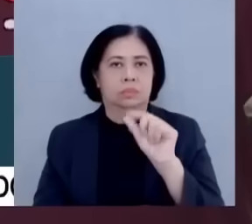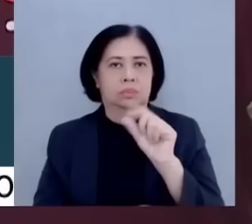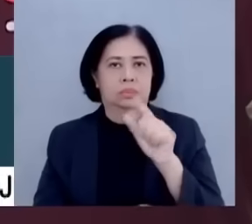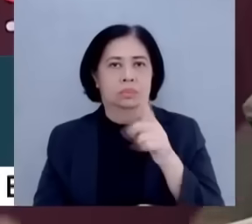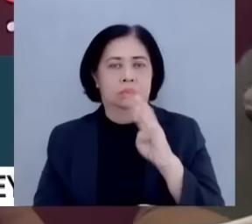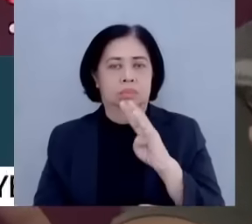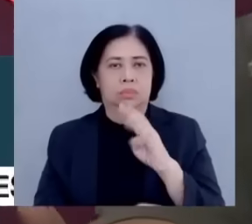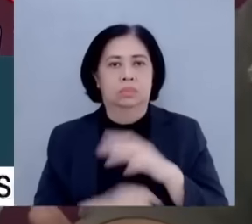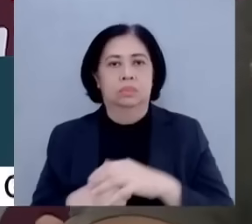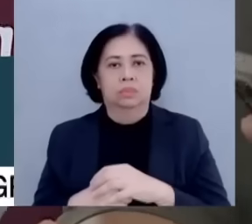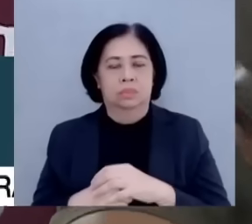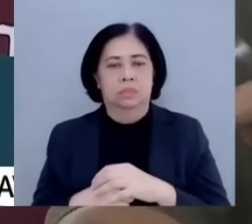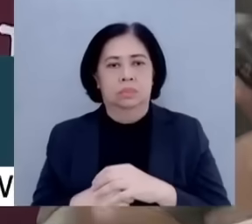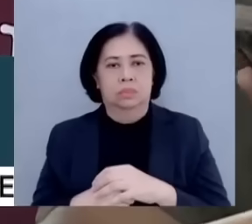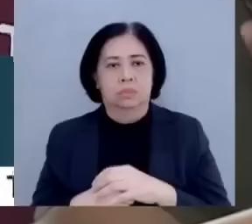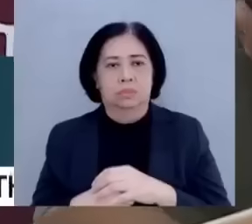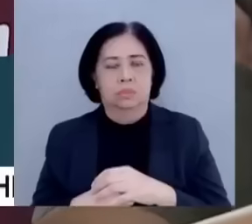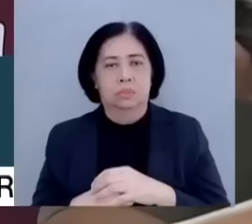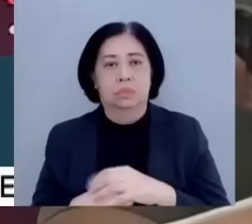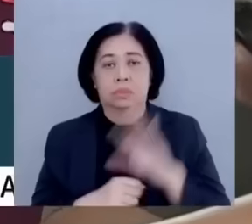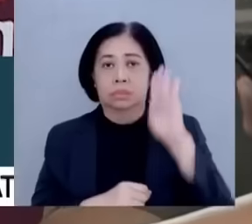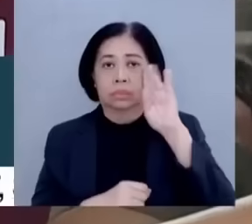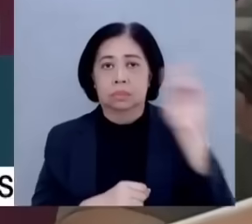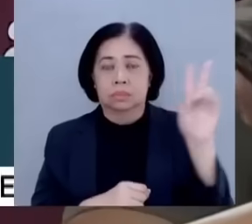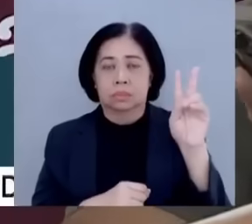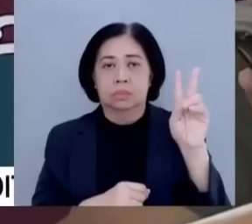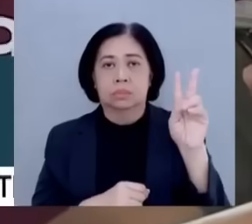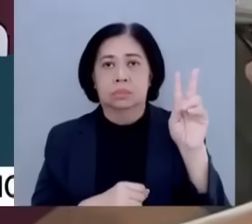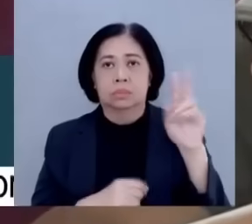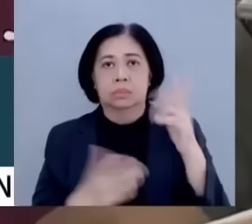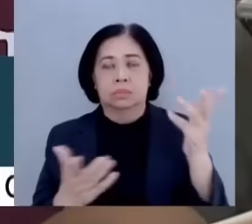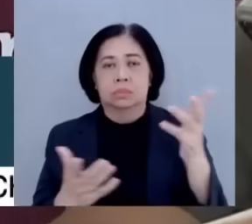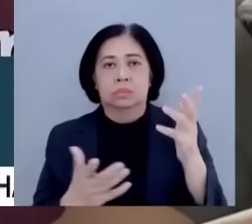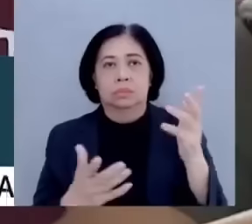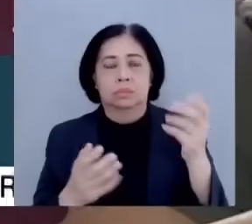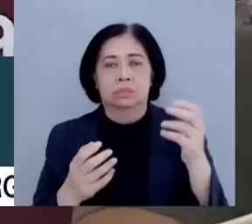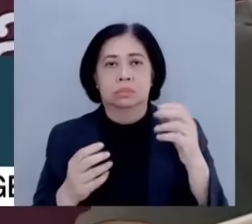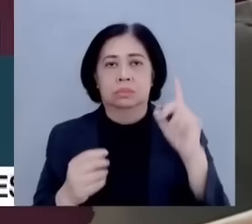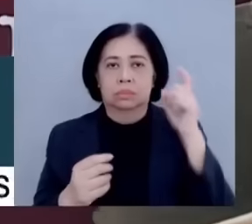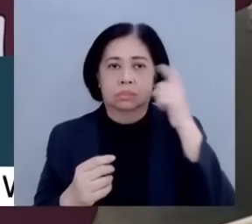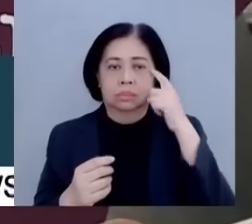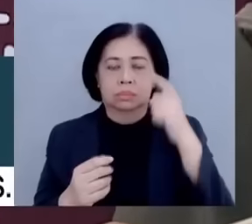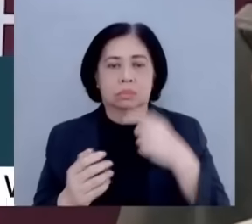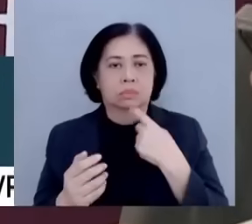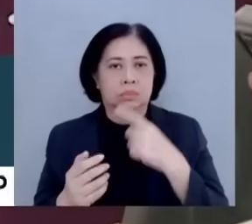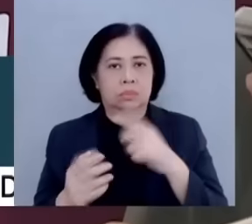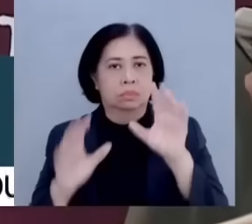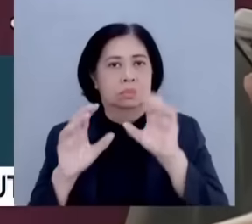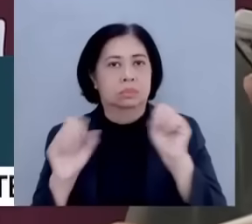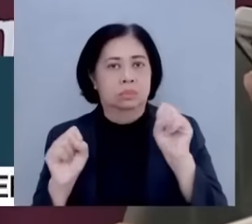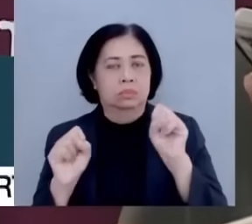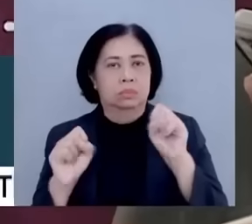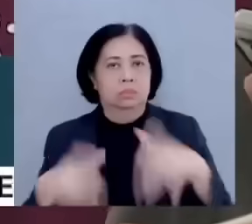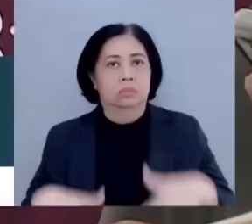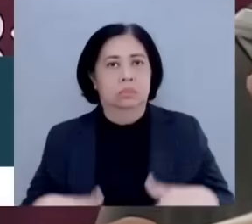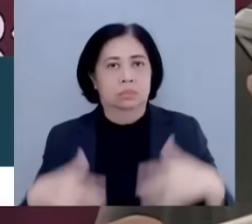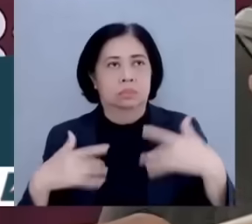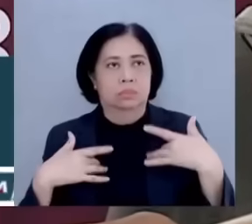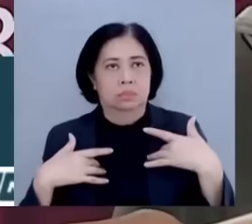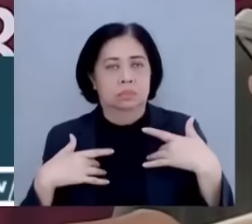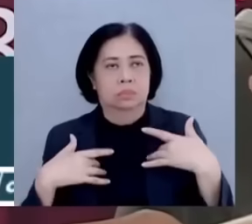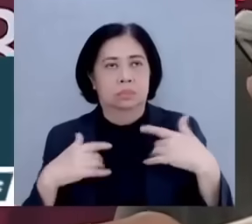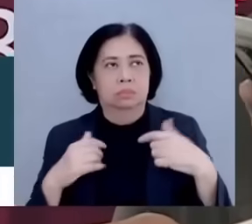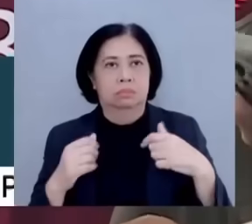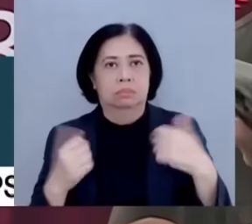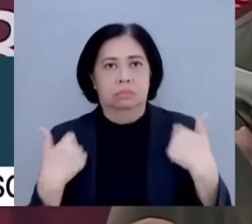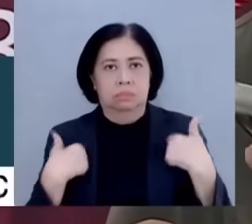Marcos administration's insistence that the president's life is under